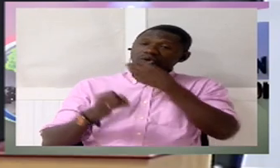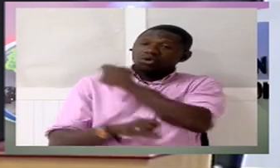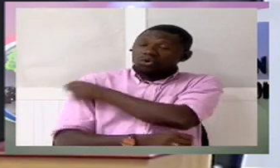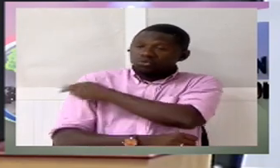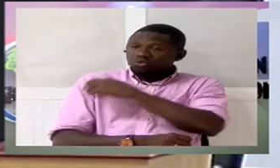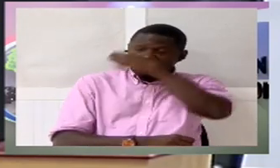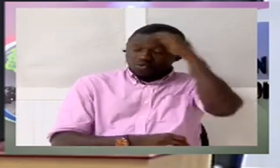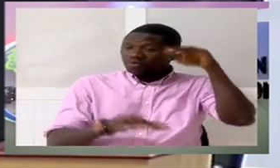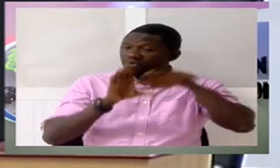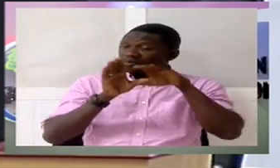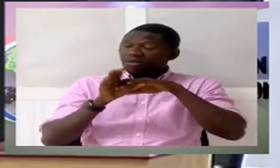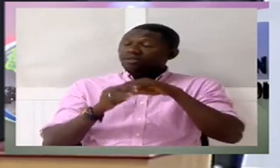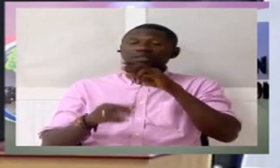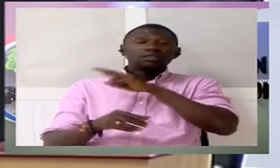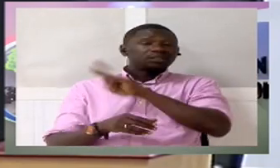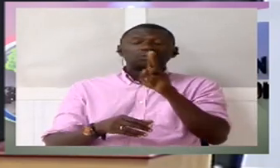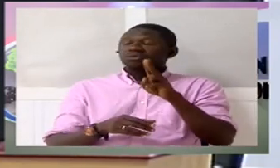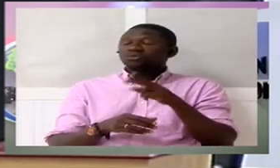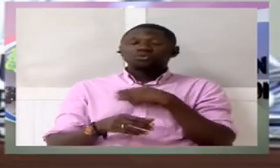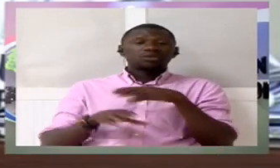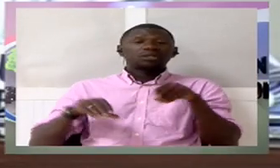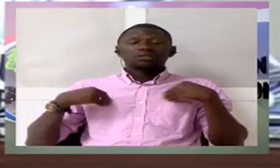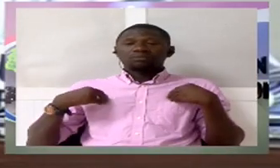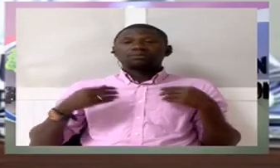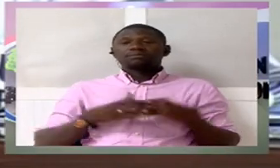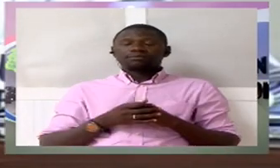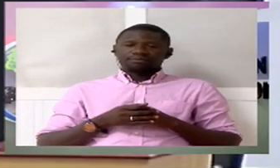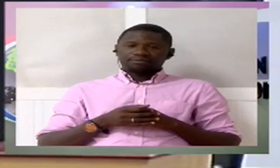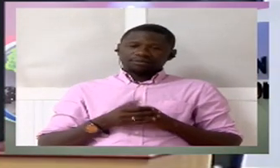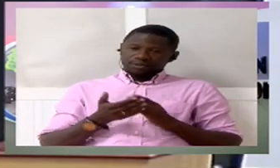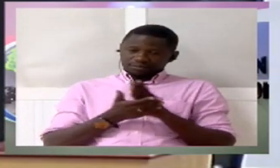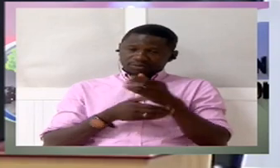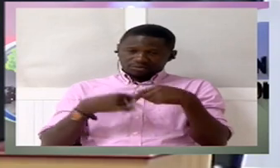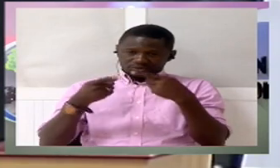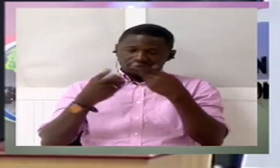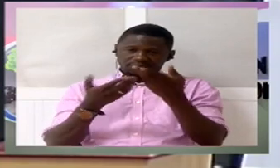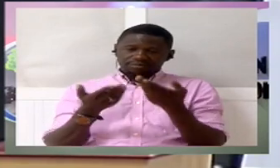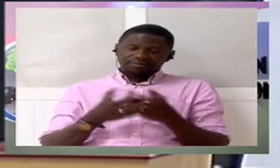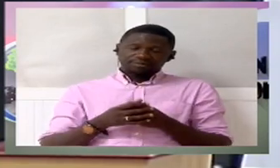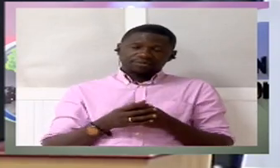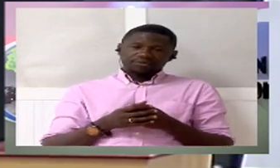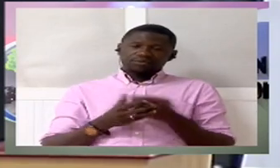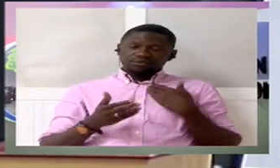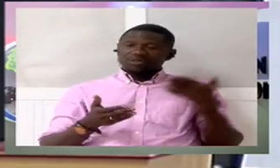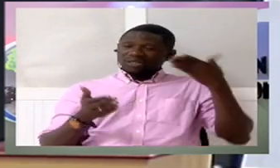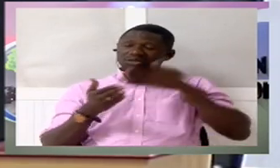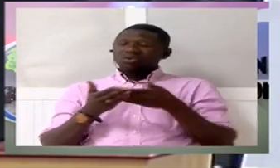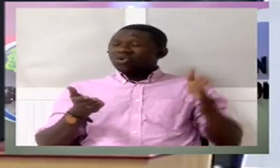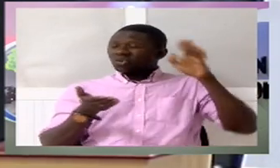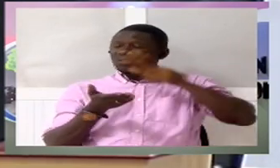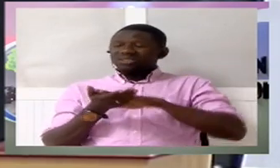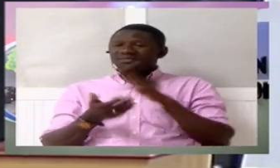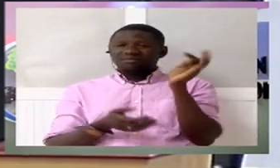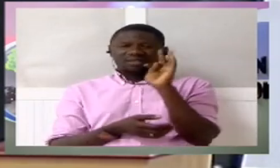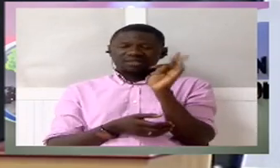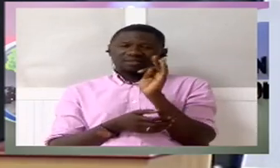and the hospital staff also said that was not allowed. Proceed, please. Okay, tante. Same beje fo arjumalu. We are there until